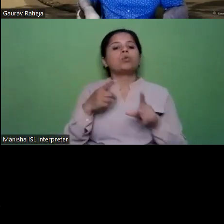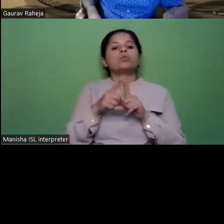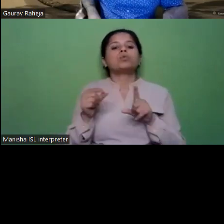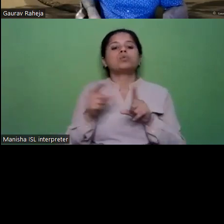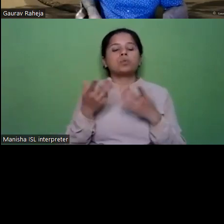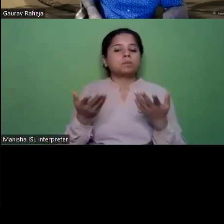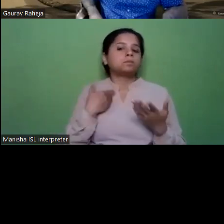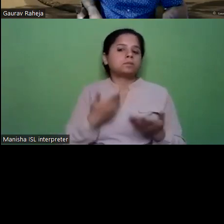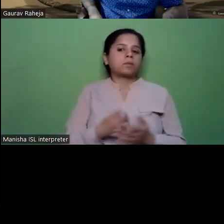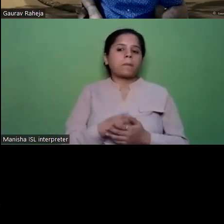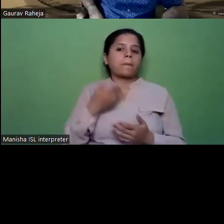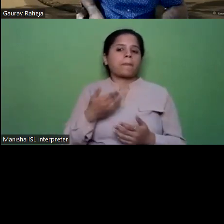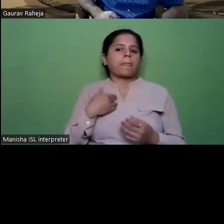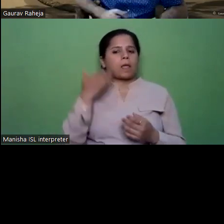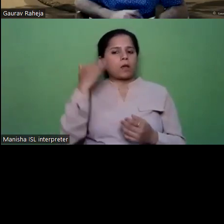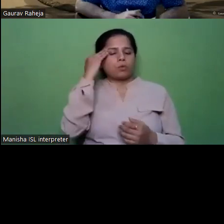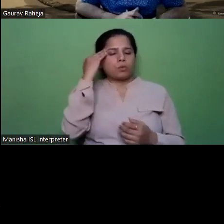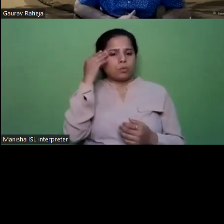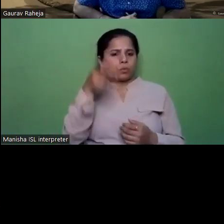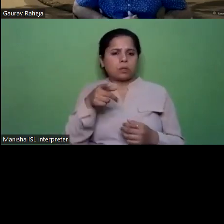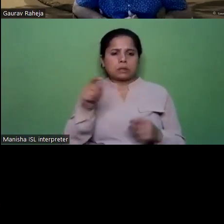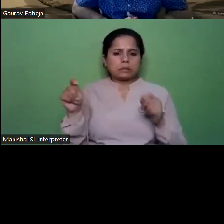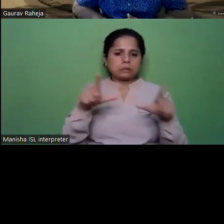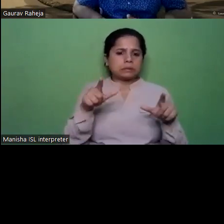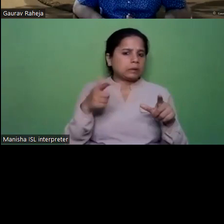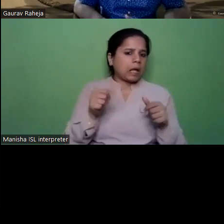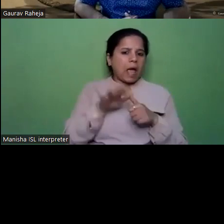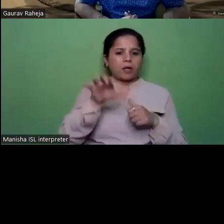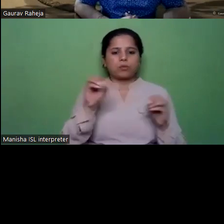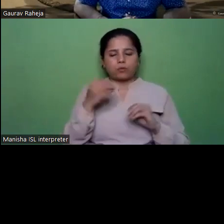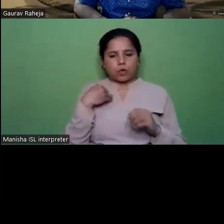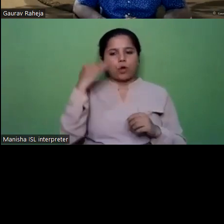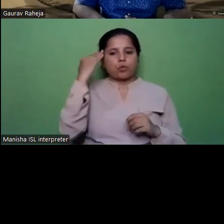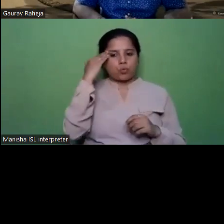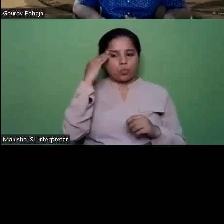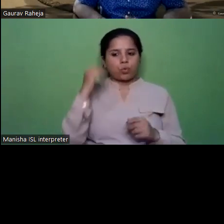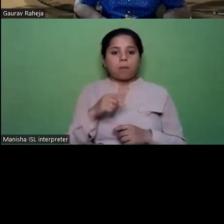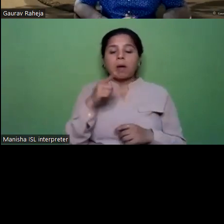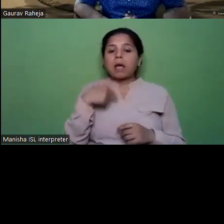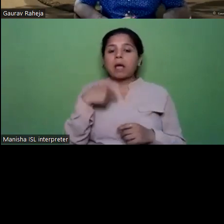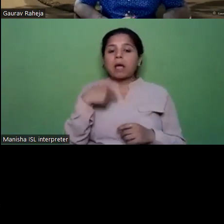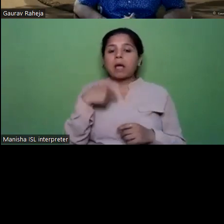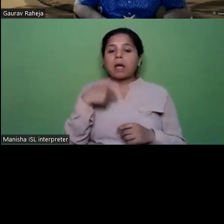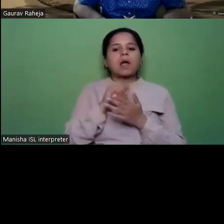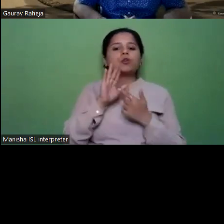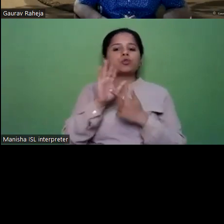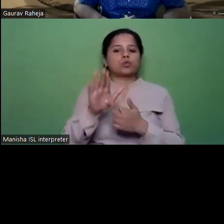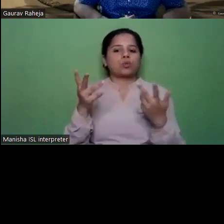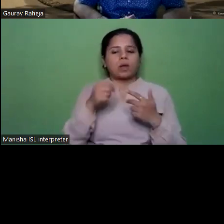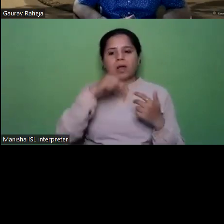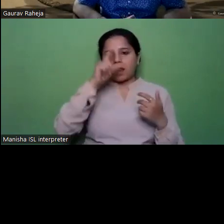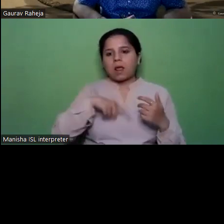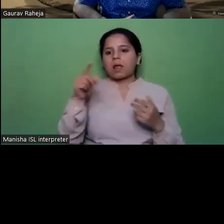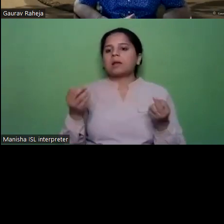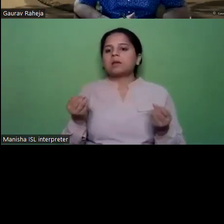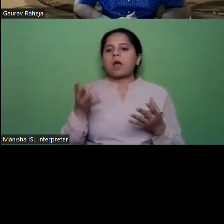So I know this slide is not very accessible, what I'm showing you, but what I'm trying to show you is that India started its